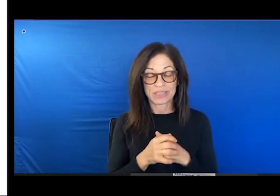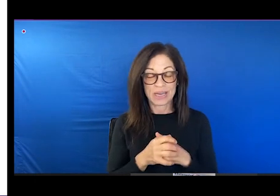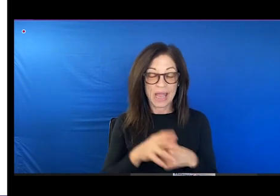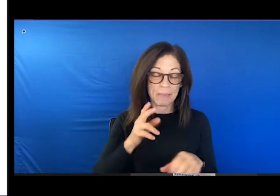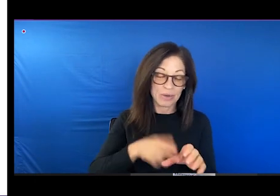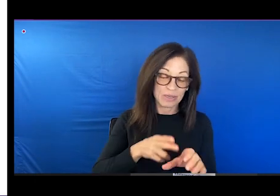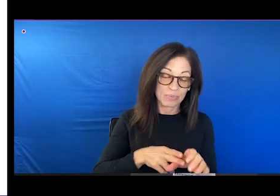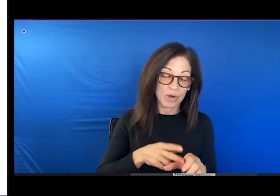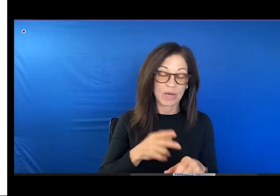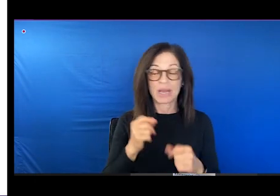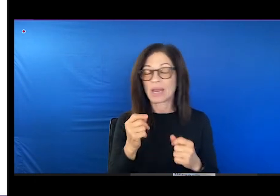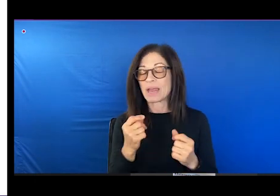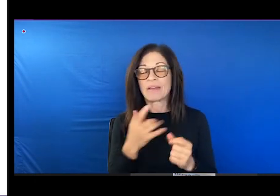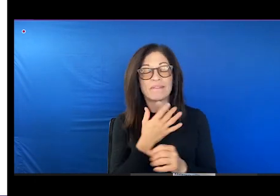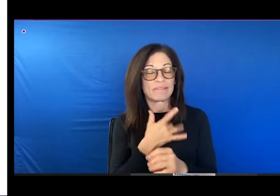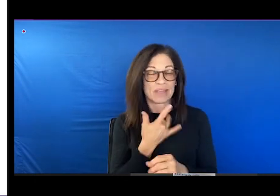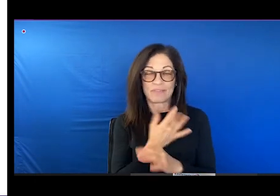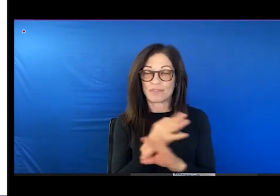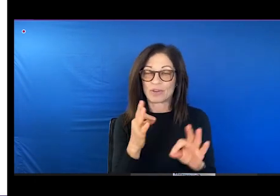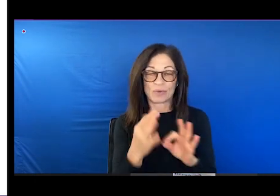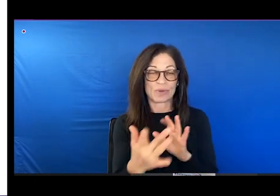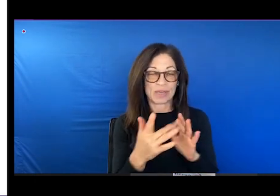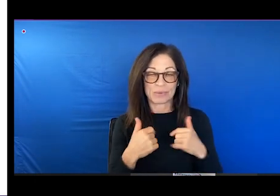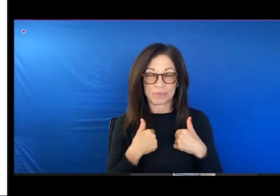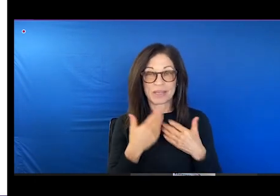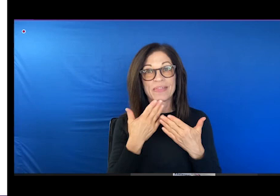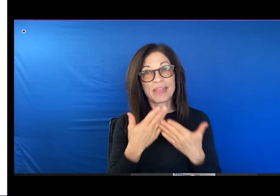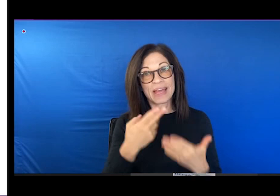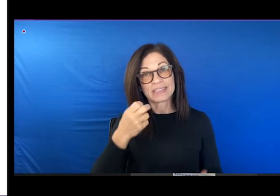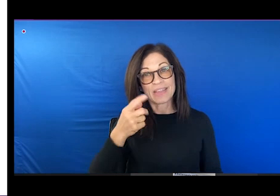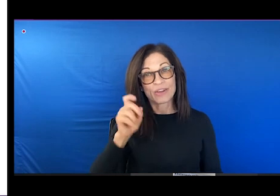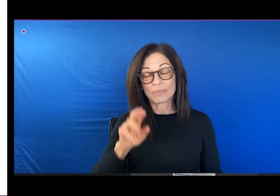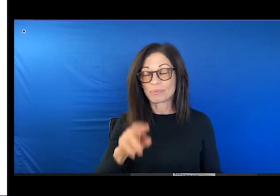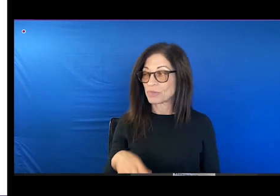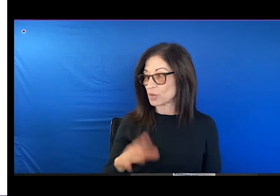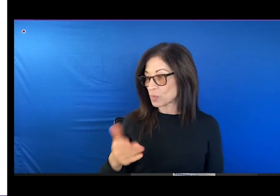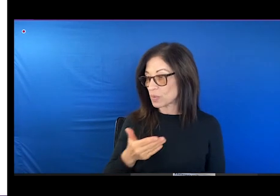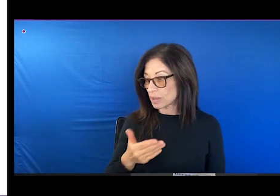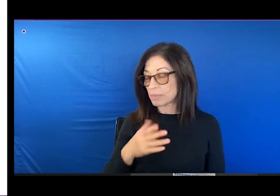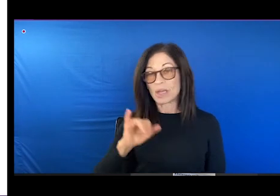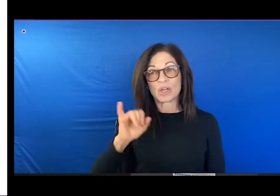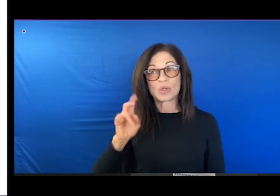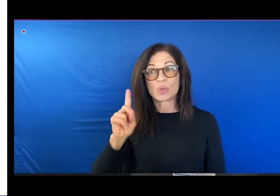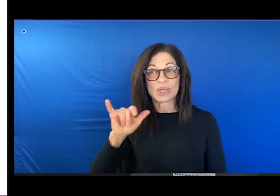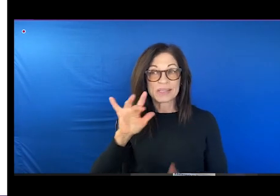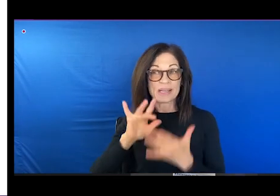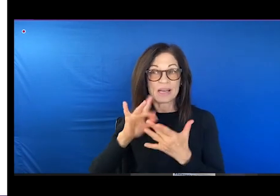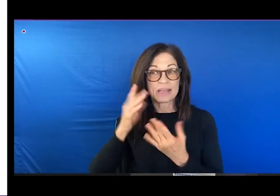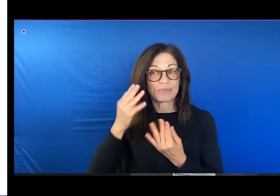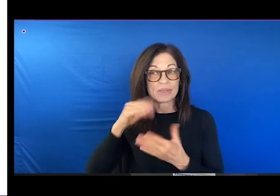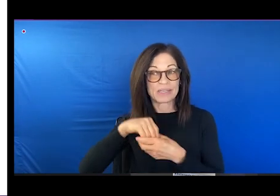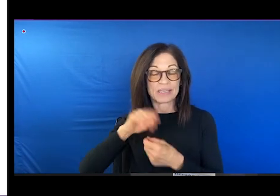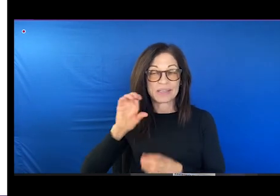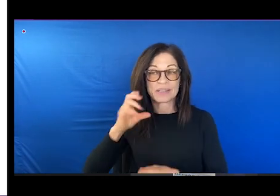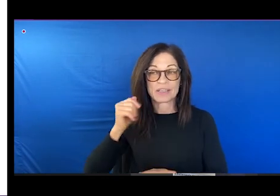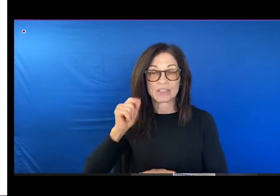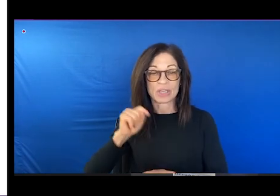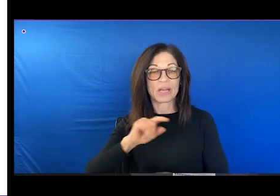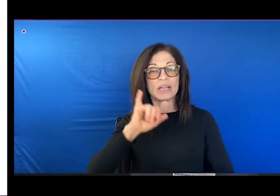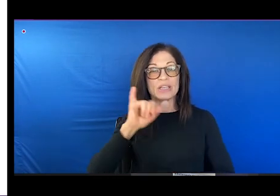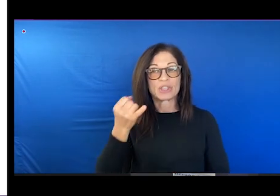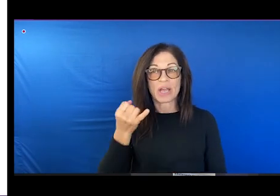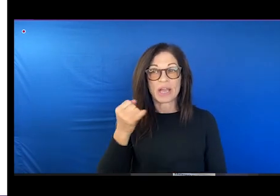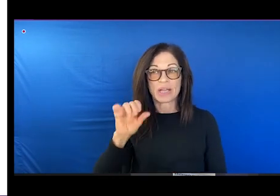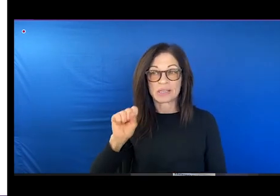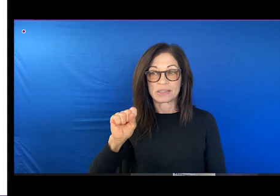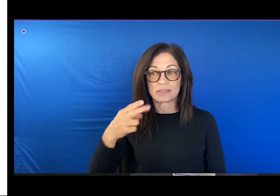so attentive and participatory, and please feel free to reach out to me. Thanks, Heather. You're welcome. And Judy's contact information is in